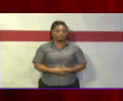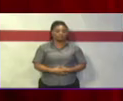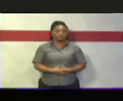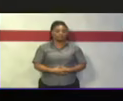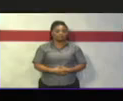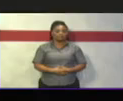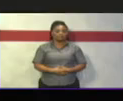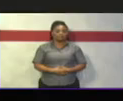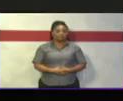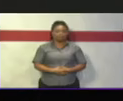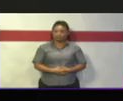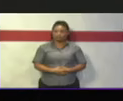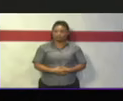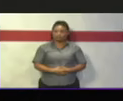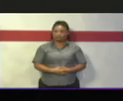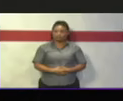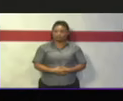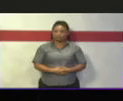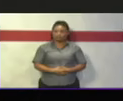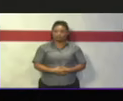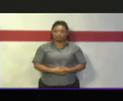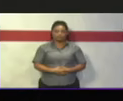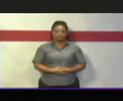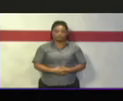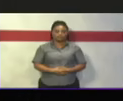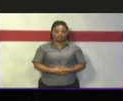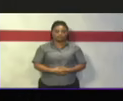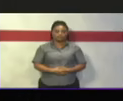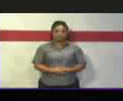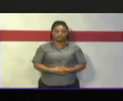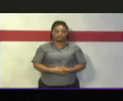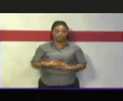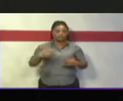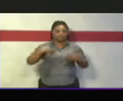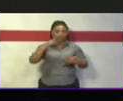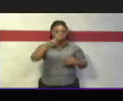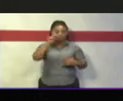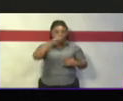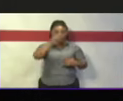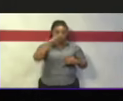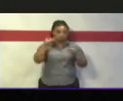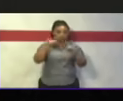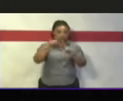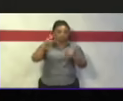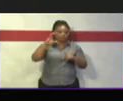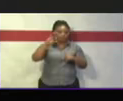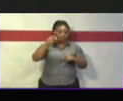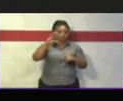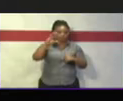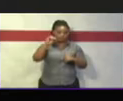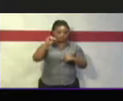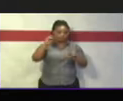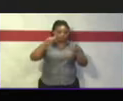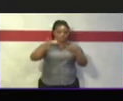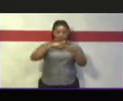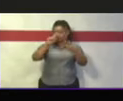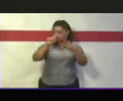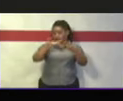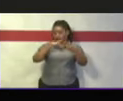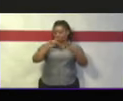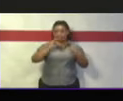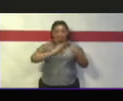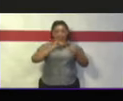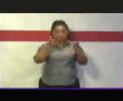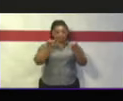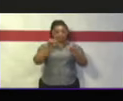Morning, Clint Chantak of Newsday newspaper. My 2 questions are to the CMO. Firstly, I wanted to know,